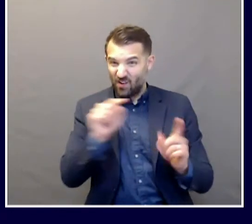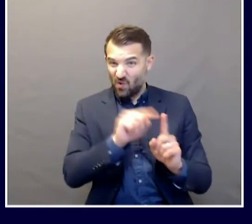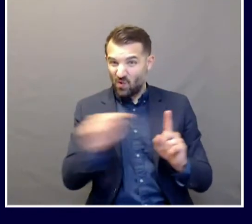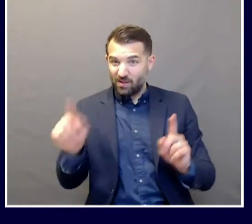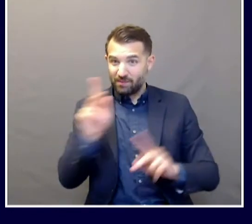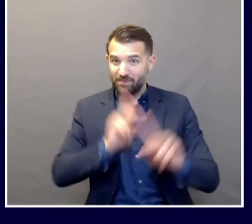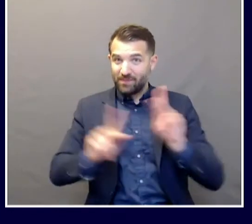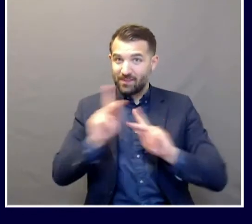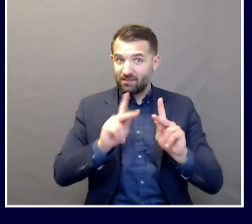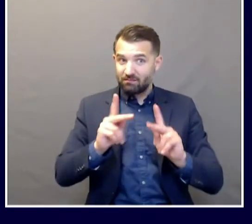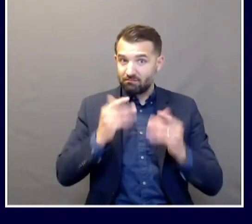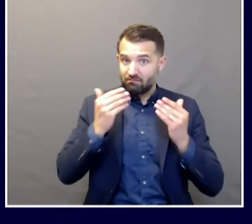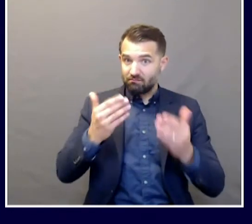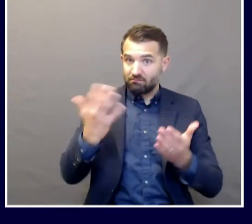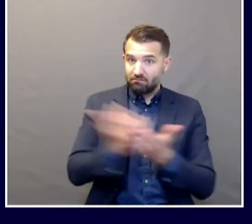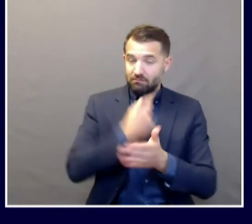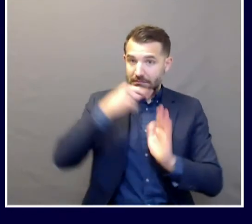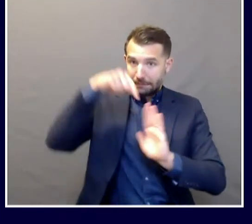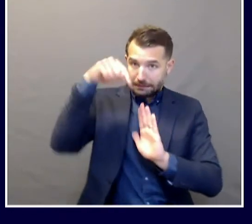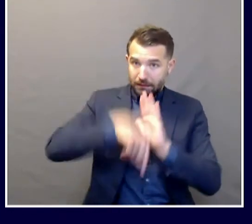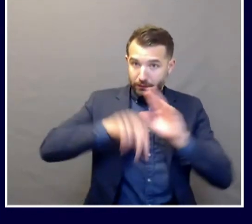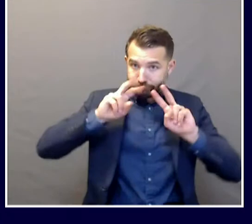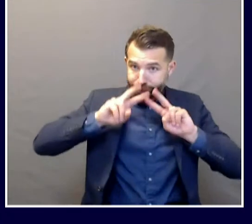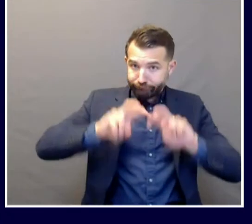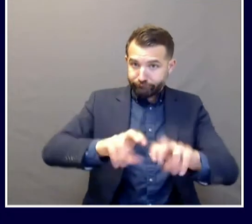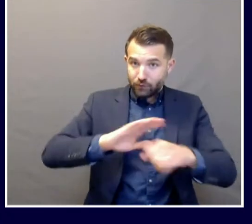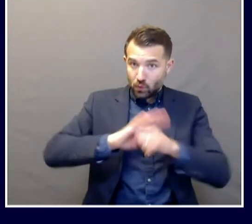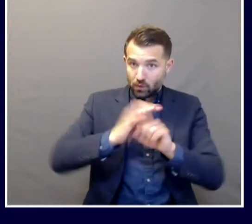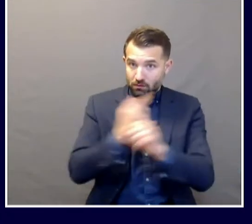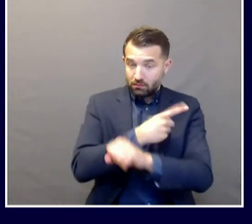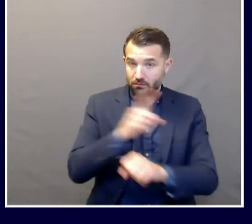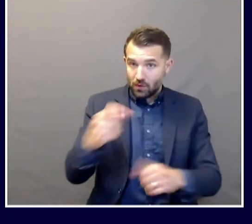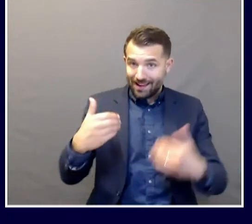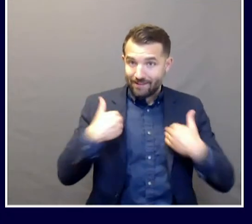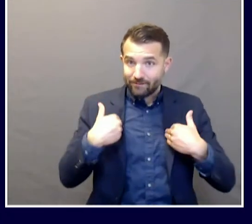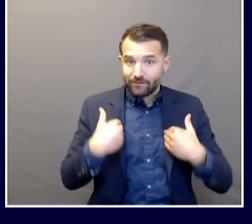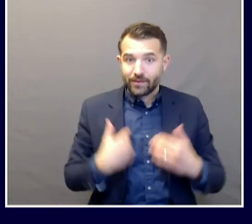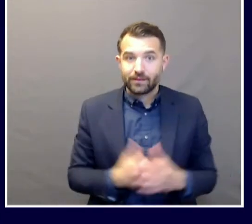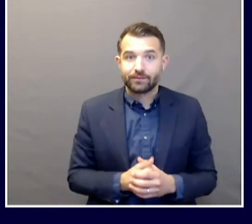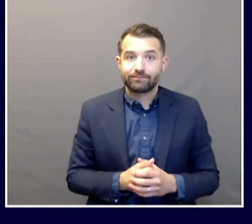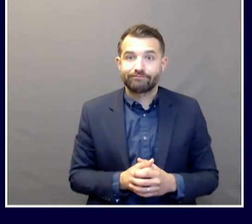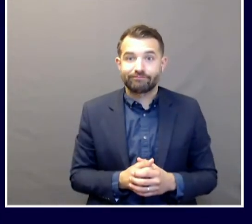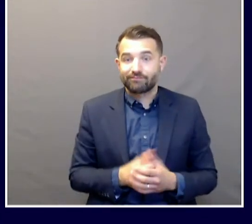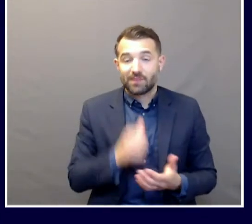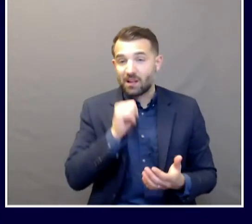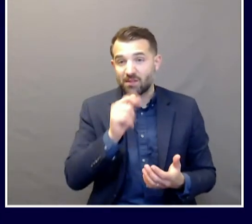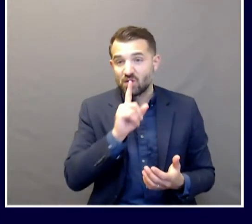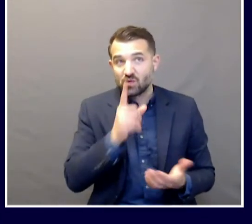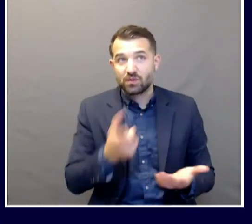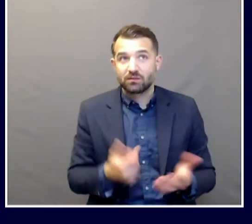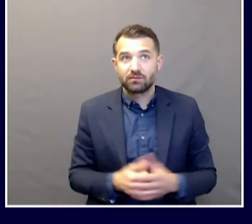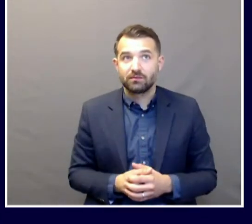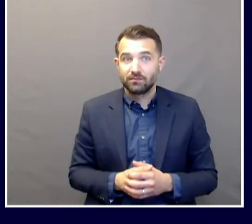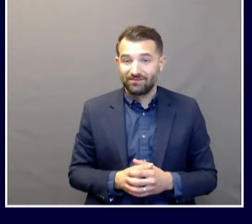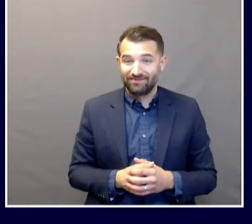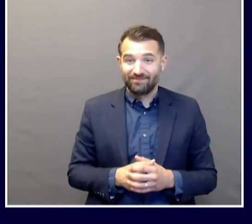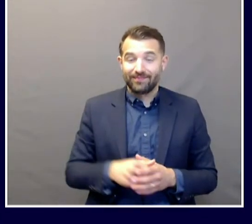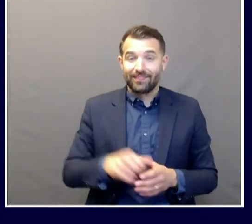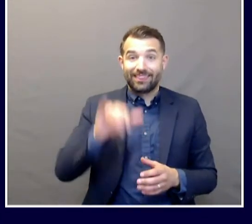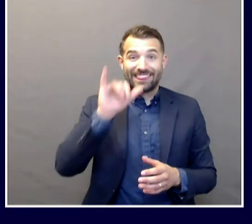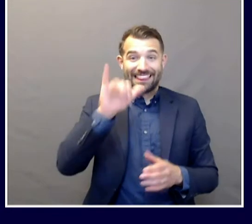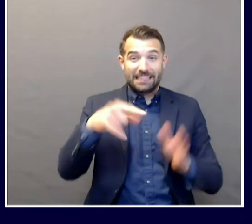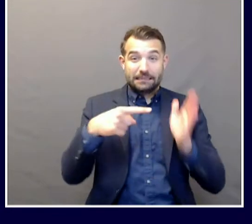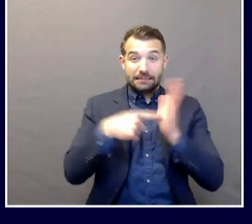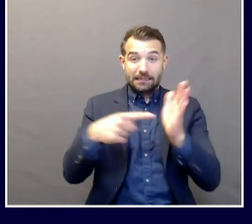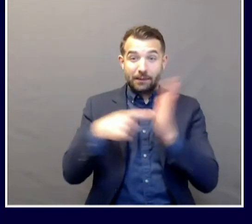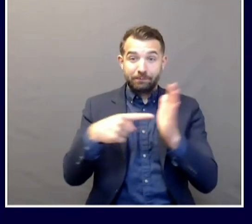I'm not sure, but we shouldn't use that as a metric for whether variants are more dangerous. The variants have been demonstrated in a